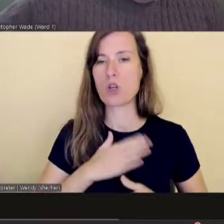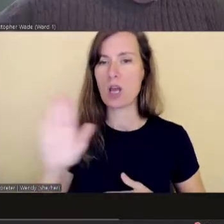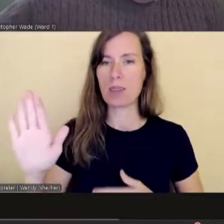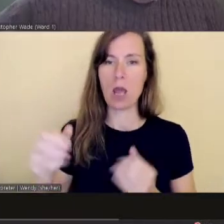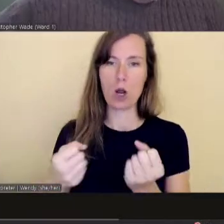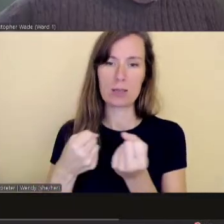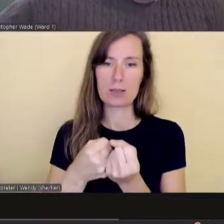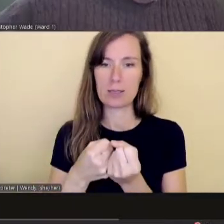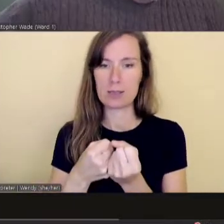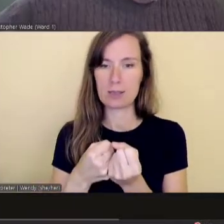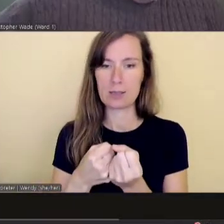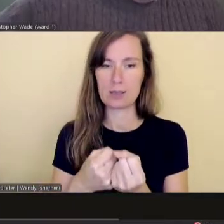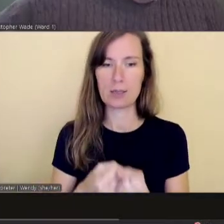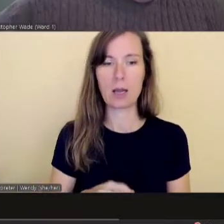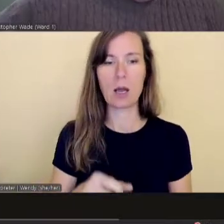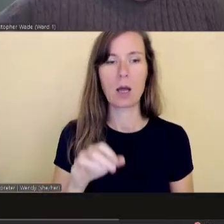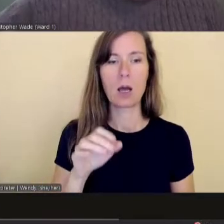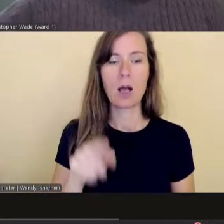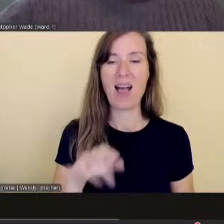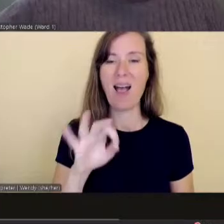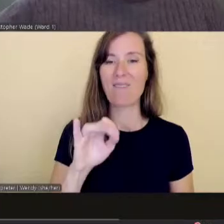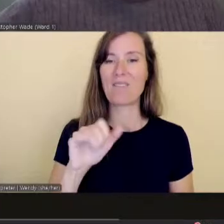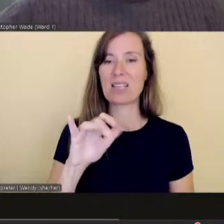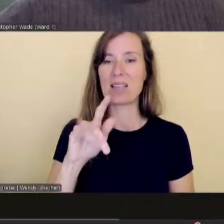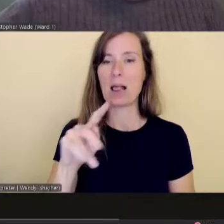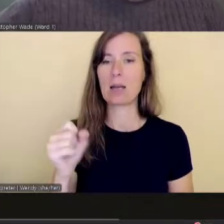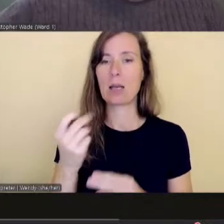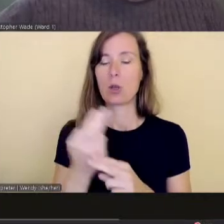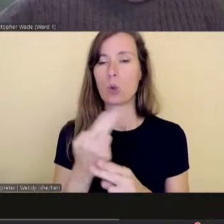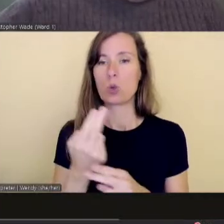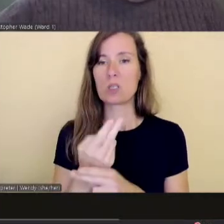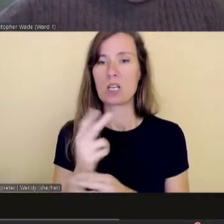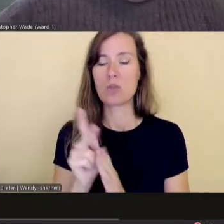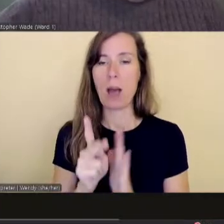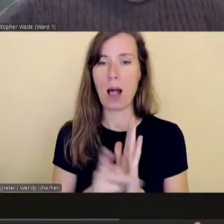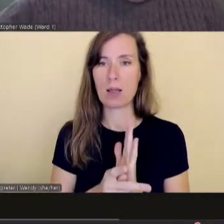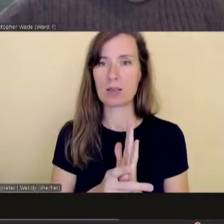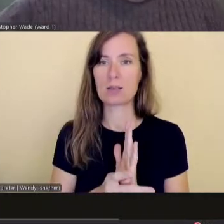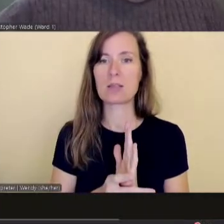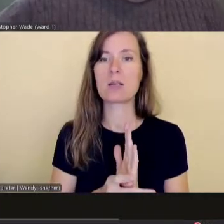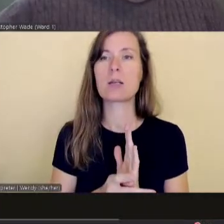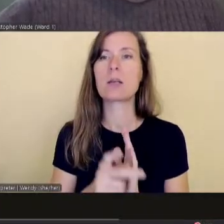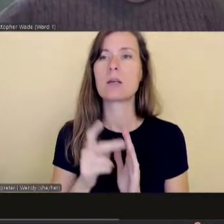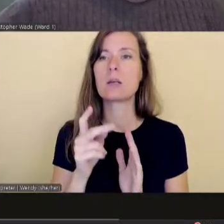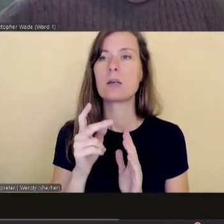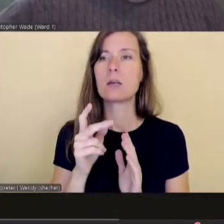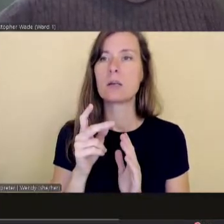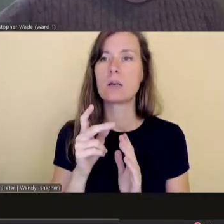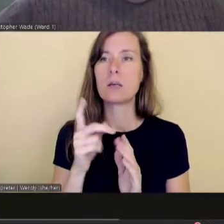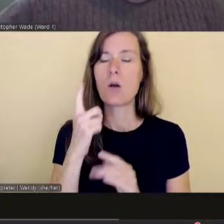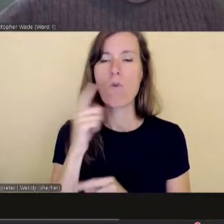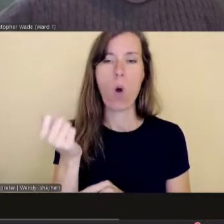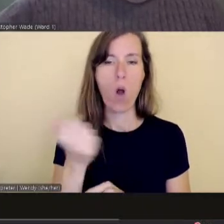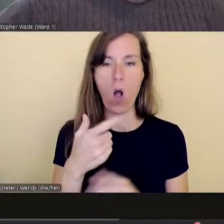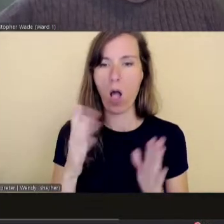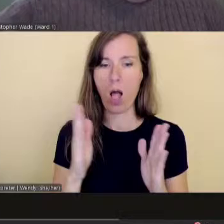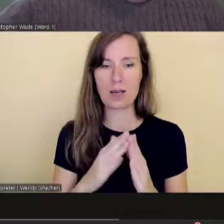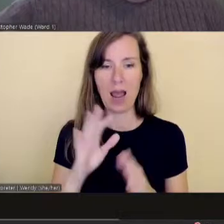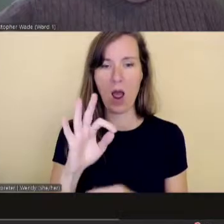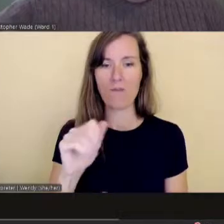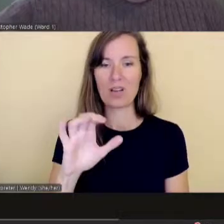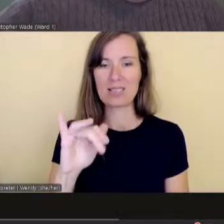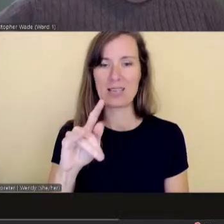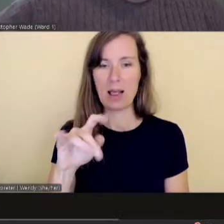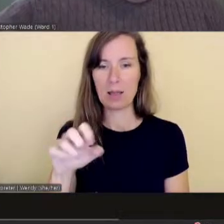policy governs all town facilities, including park, fields, and established a tiered system for